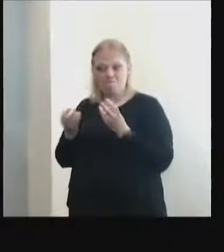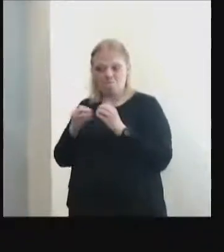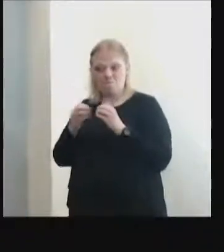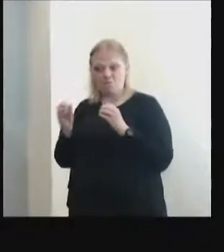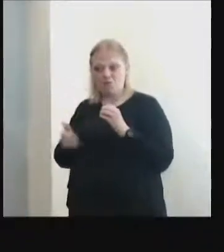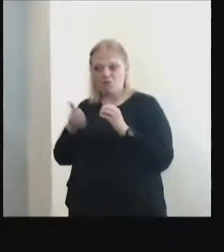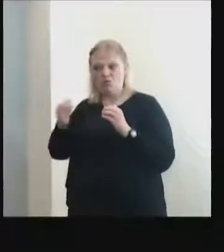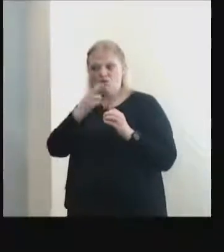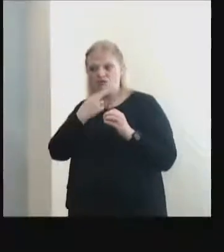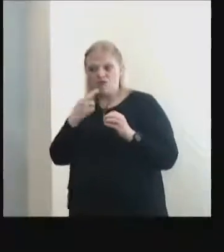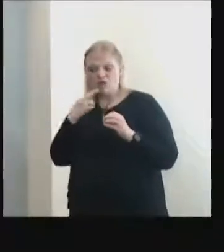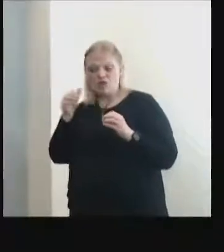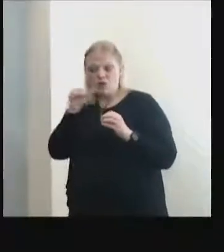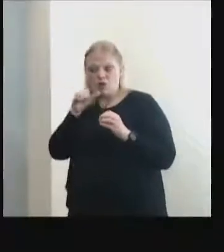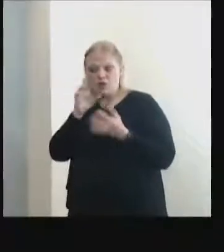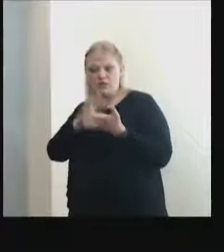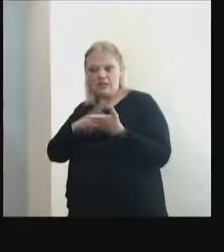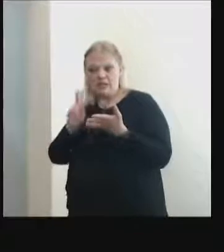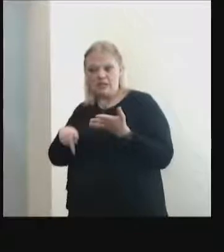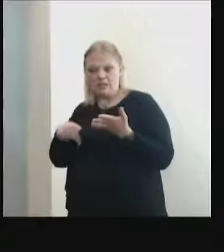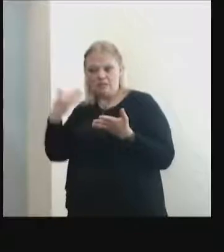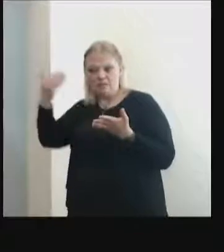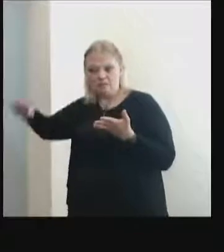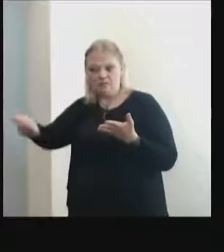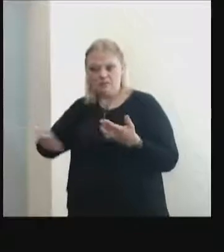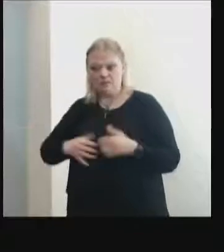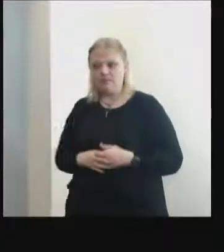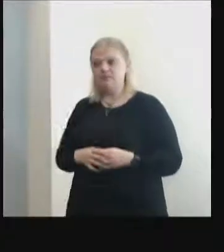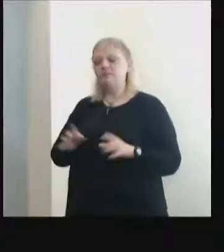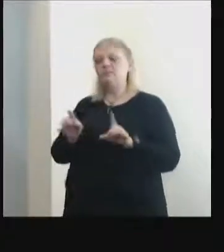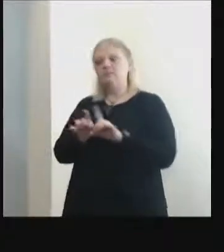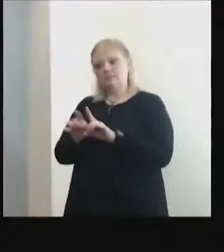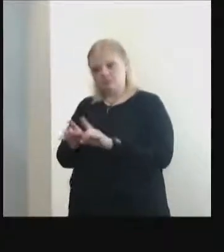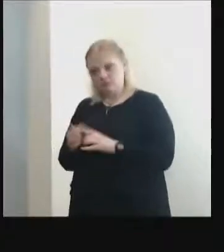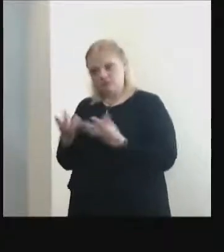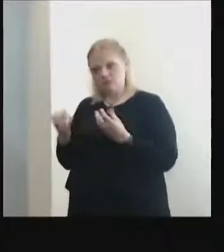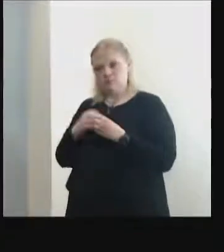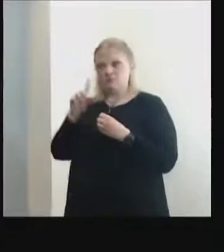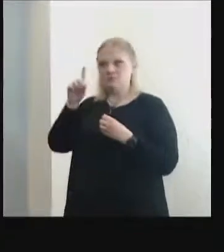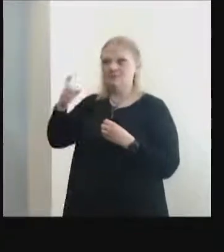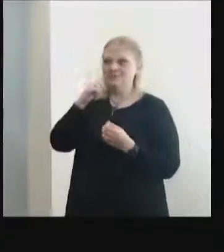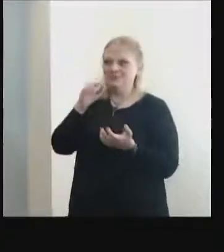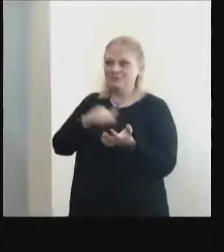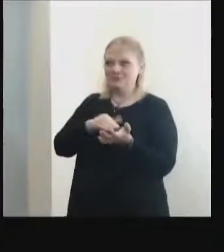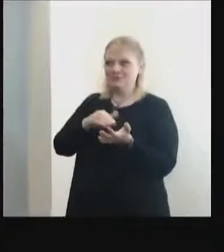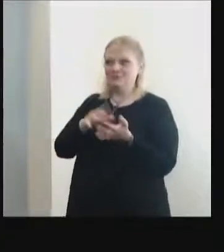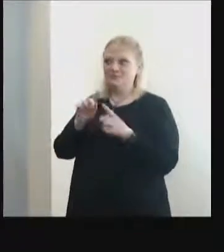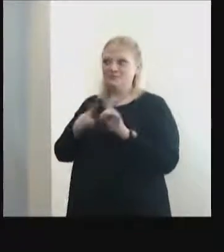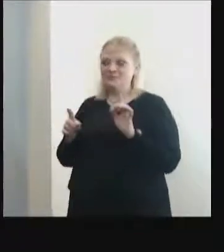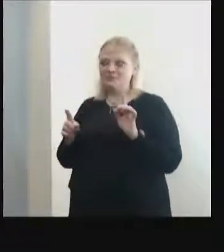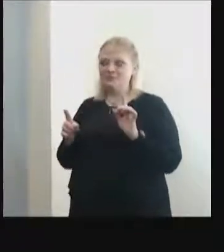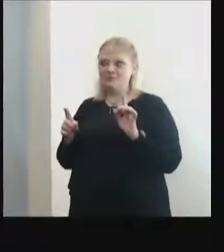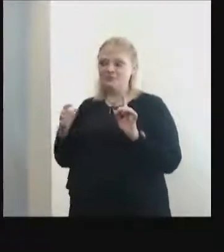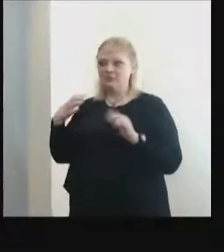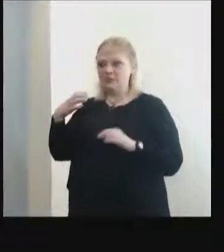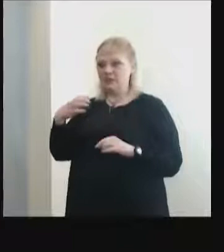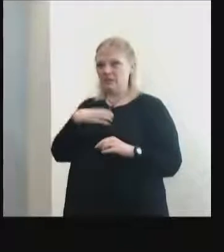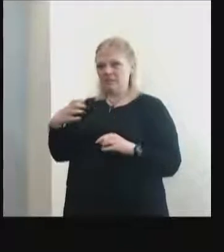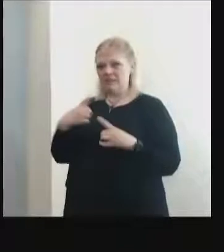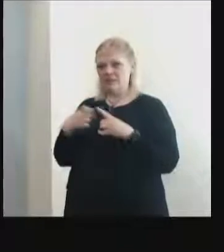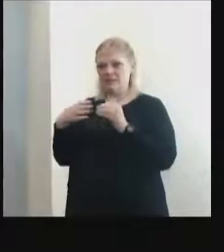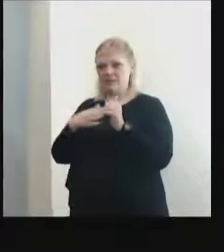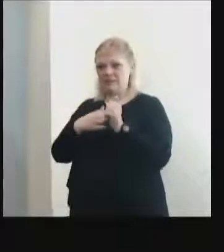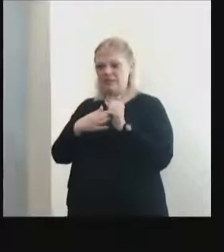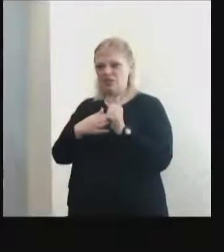restaurants or breweries that are signed up to participate down the road. Also, this might be more of a question for Dr. Burstein, but there's been complaints from the leaders